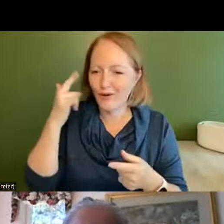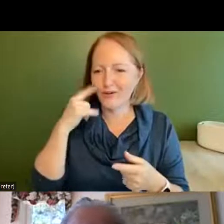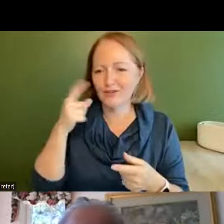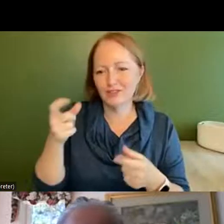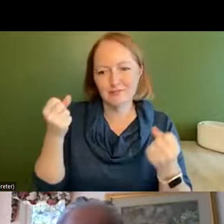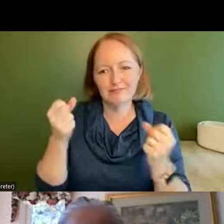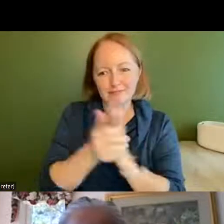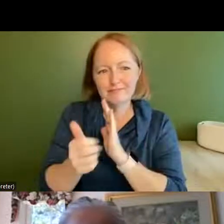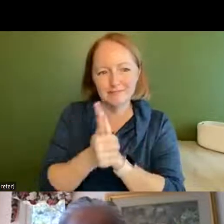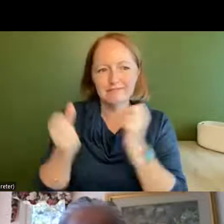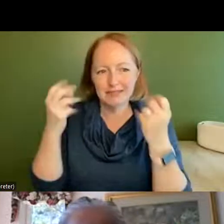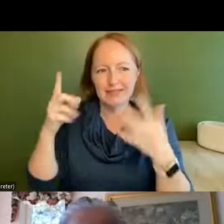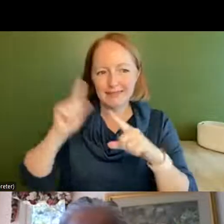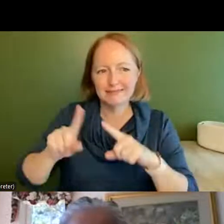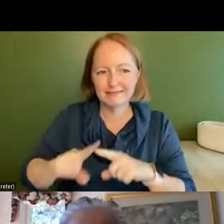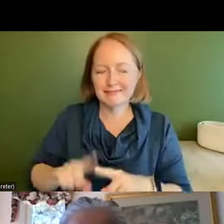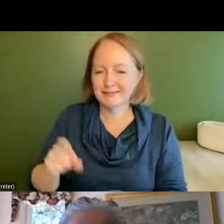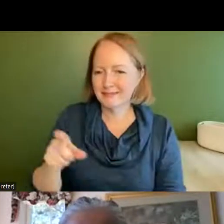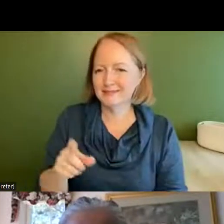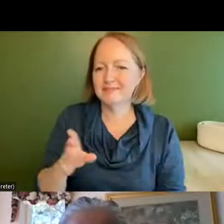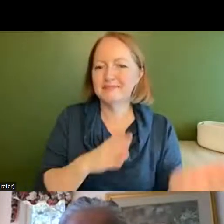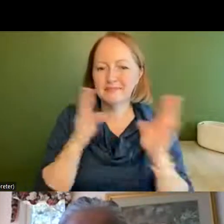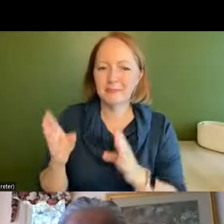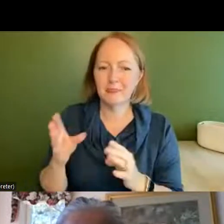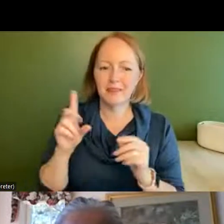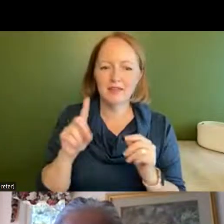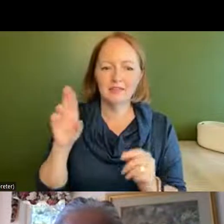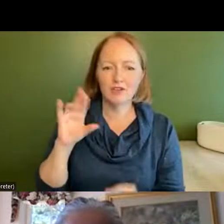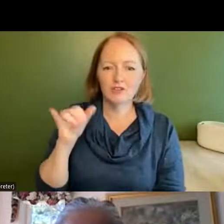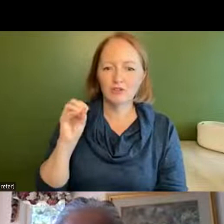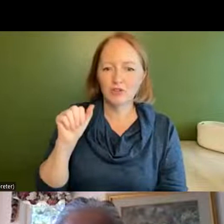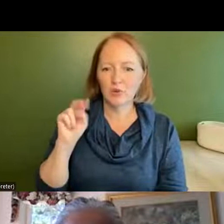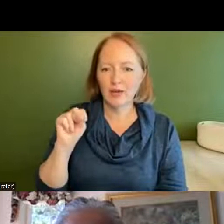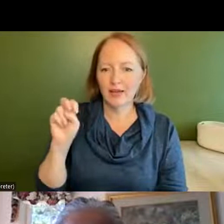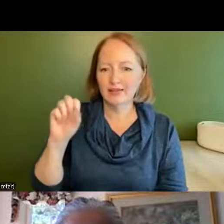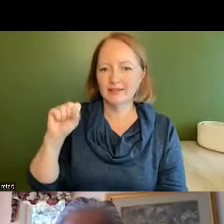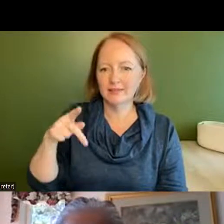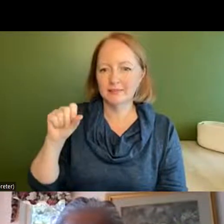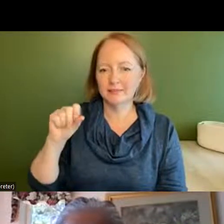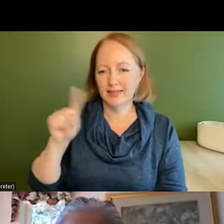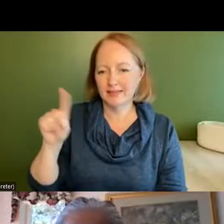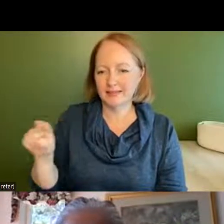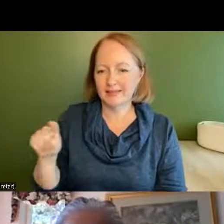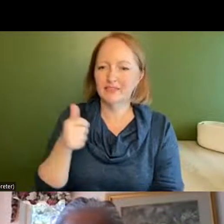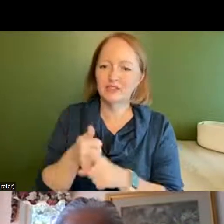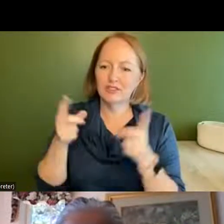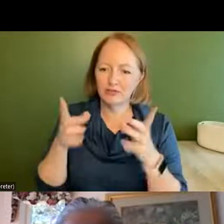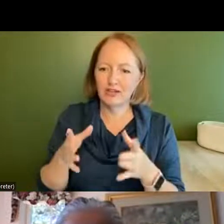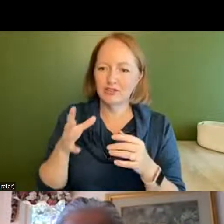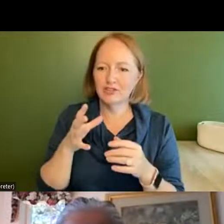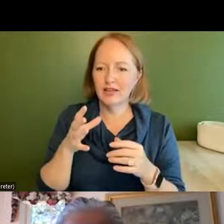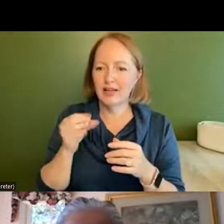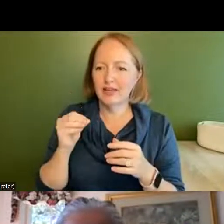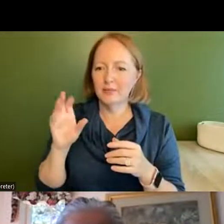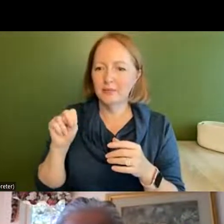many talents. Next, we have Dr. Joanne Spetz. Joanne is the director and Brenda